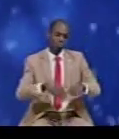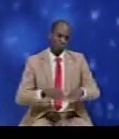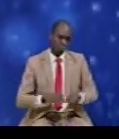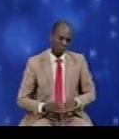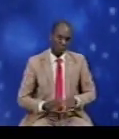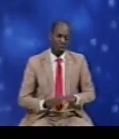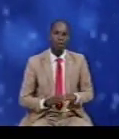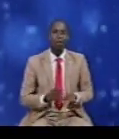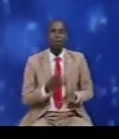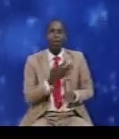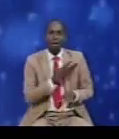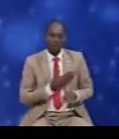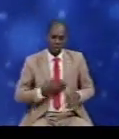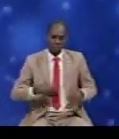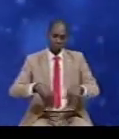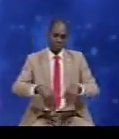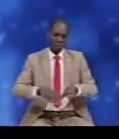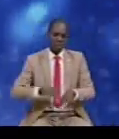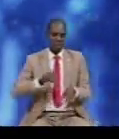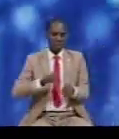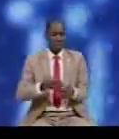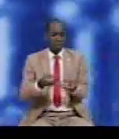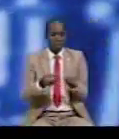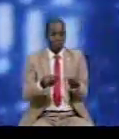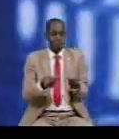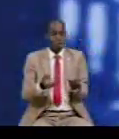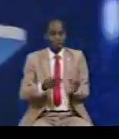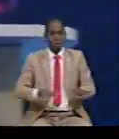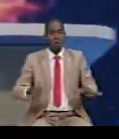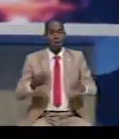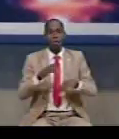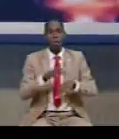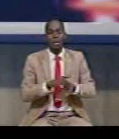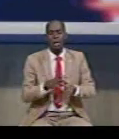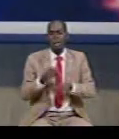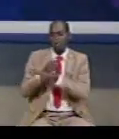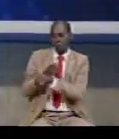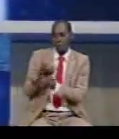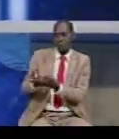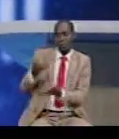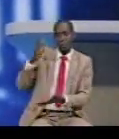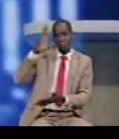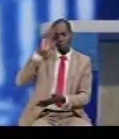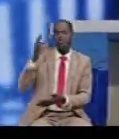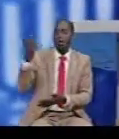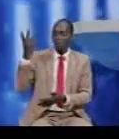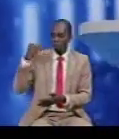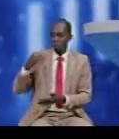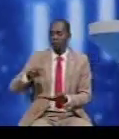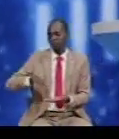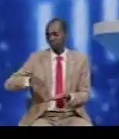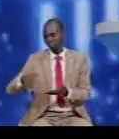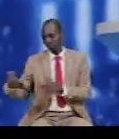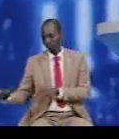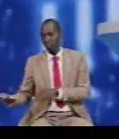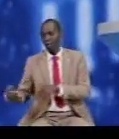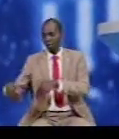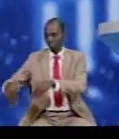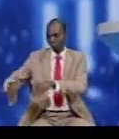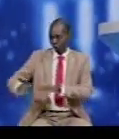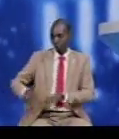the dust of the earth. And then the rich man died, and he was buried, sleeping in